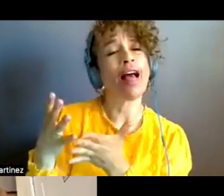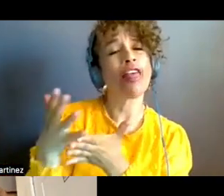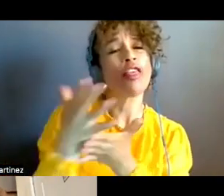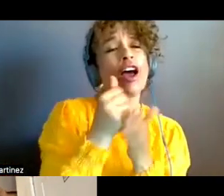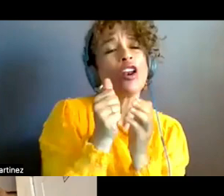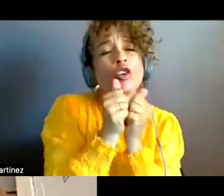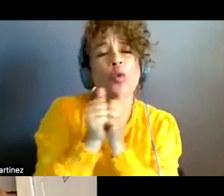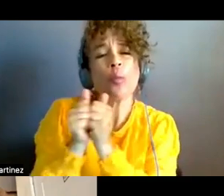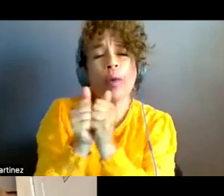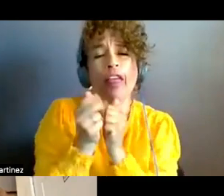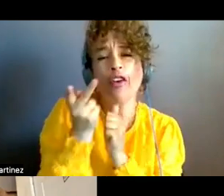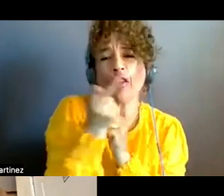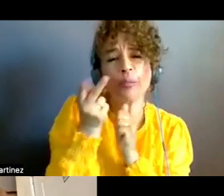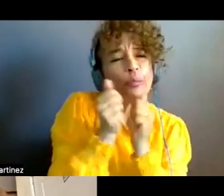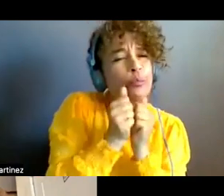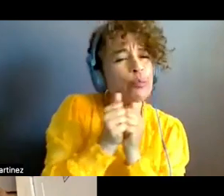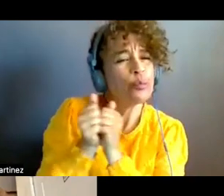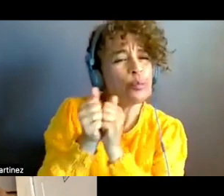together?